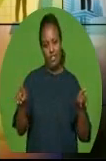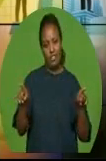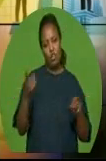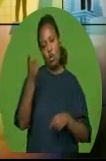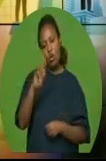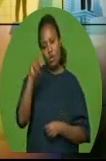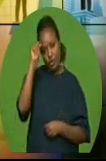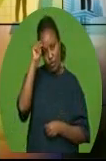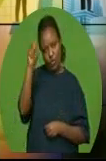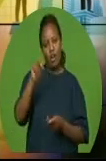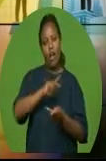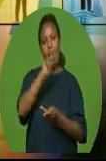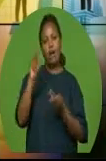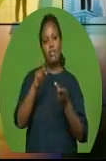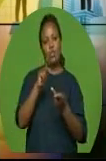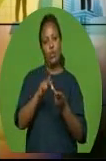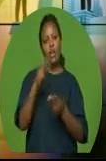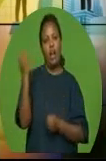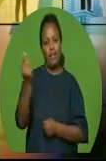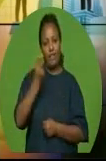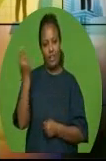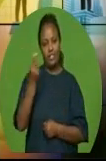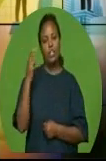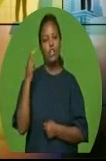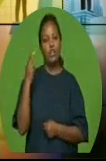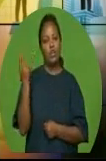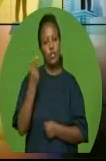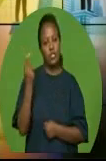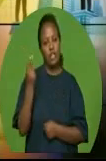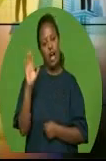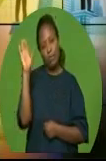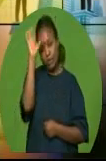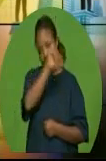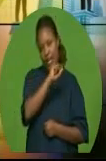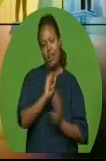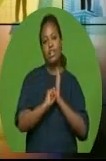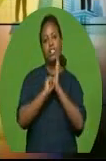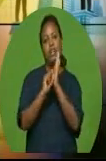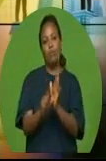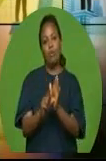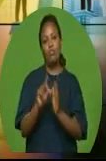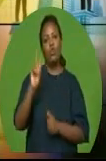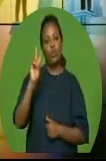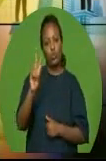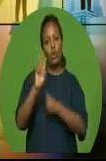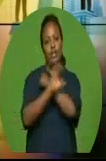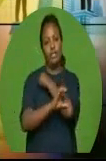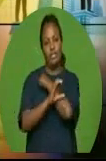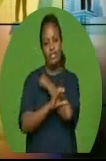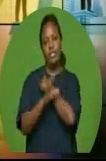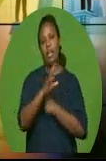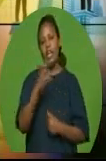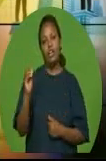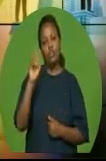cost difference or theory of absolute advantage using hypothetical example of